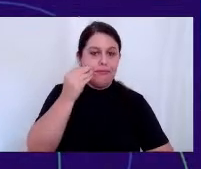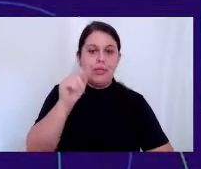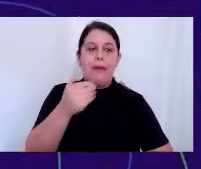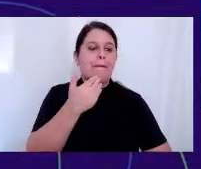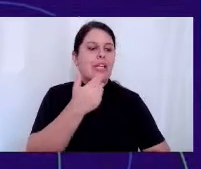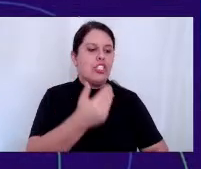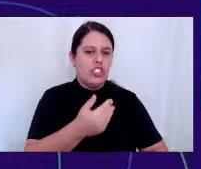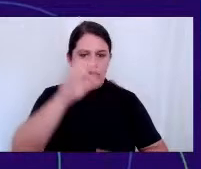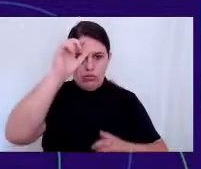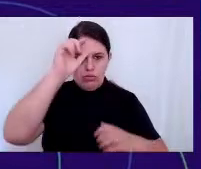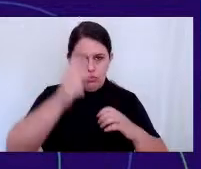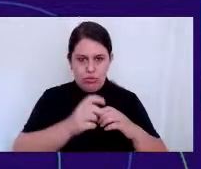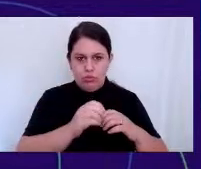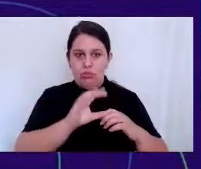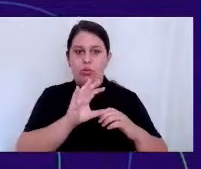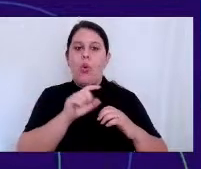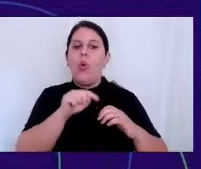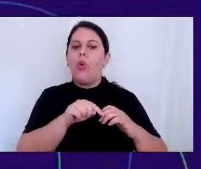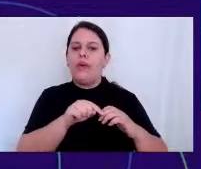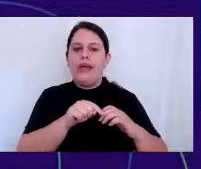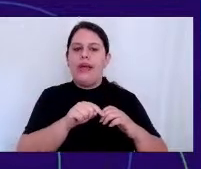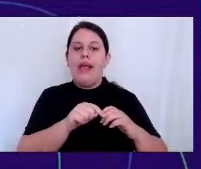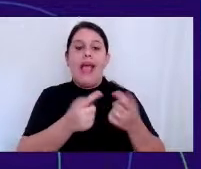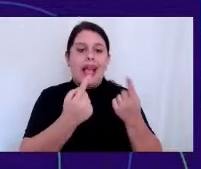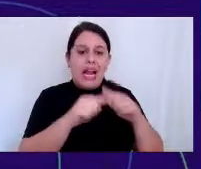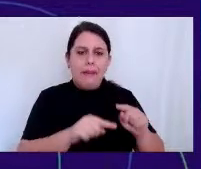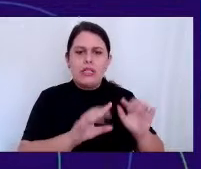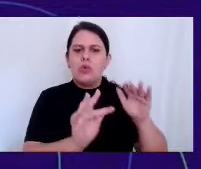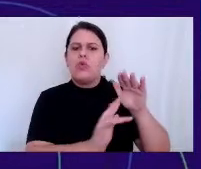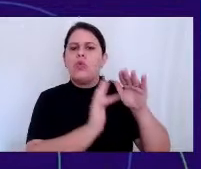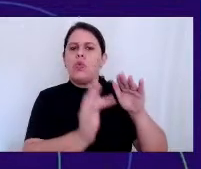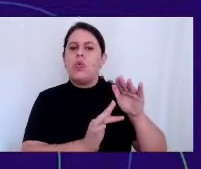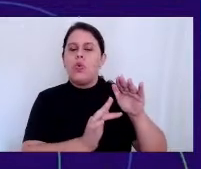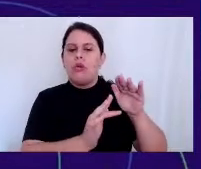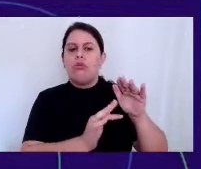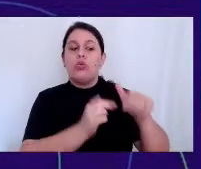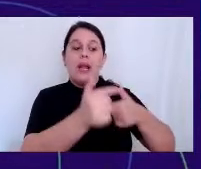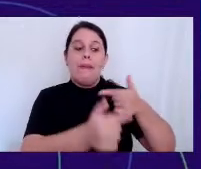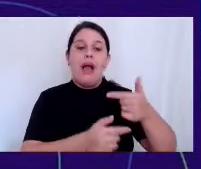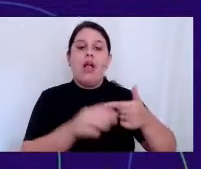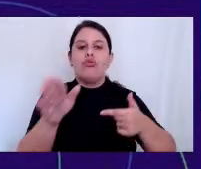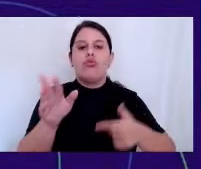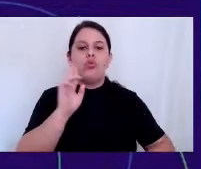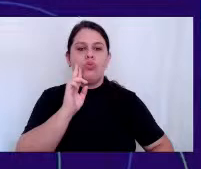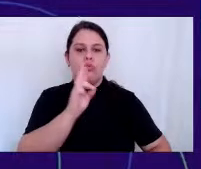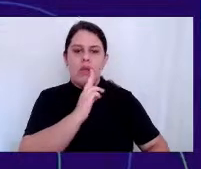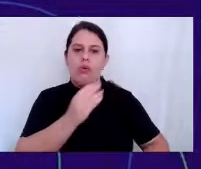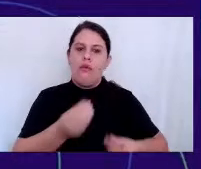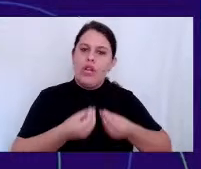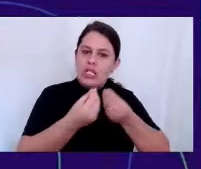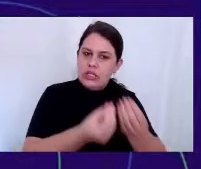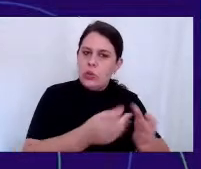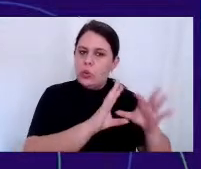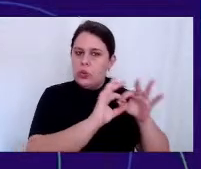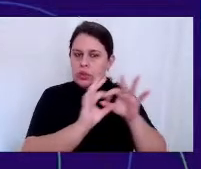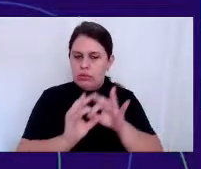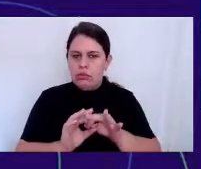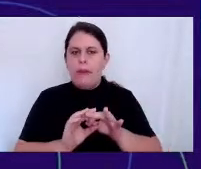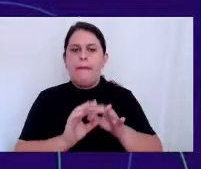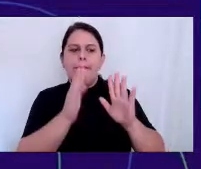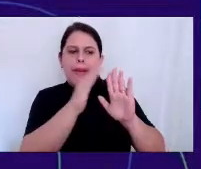about service in a restaurant. I provided context. I specified the format, so 2 points of complaint,